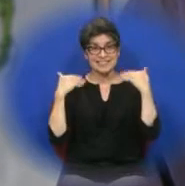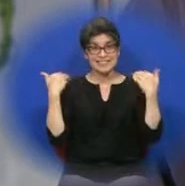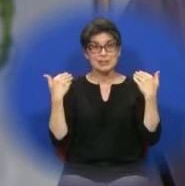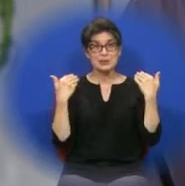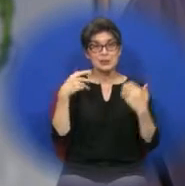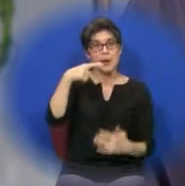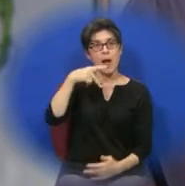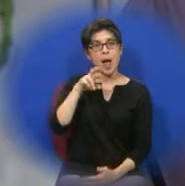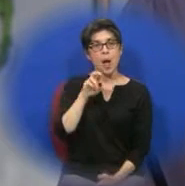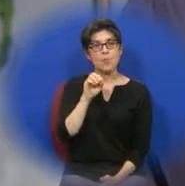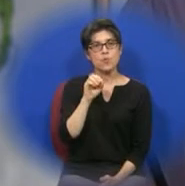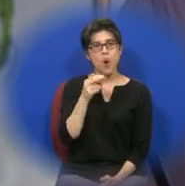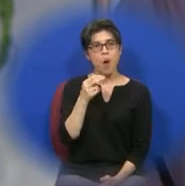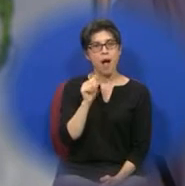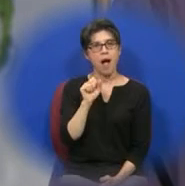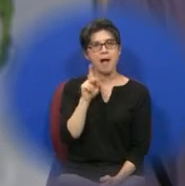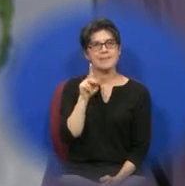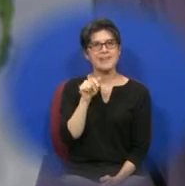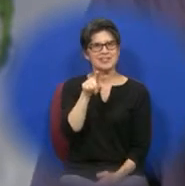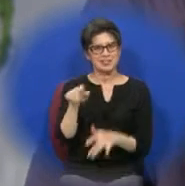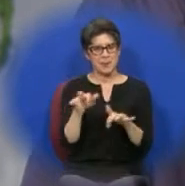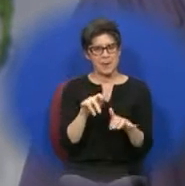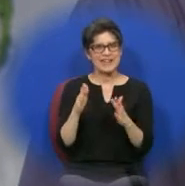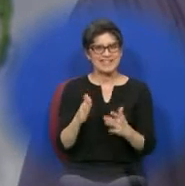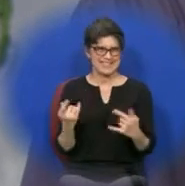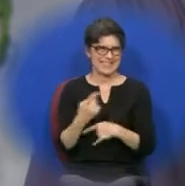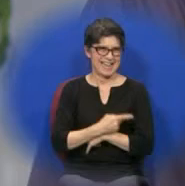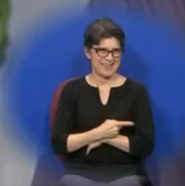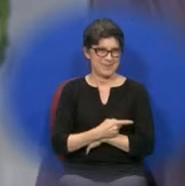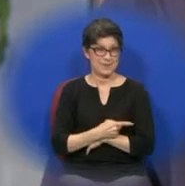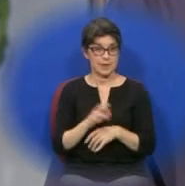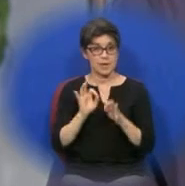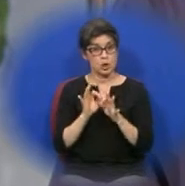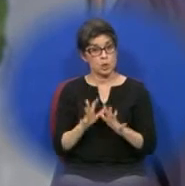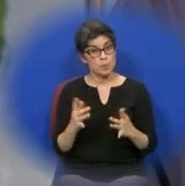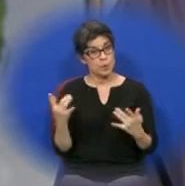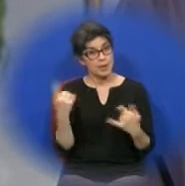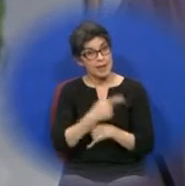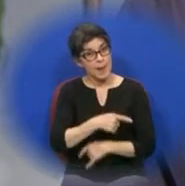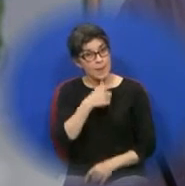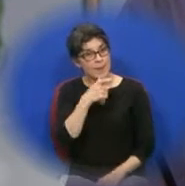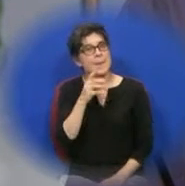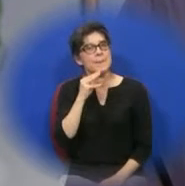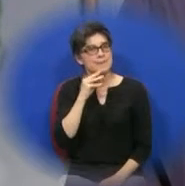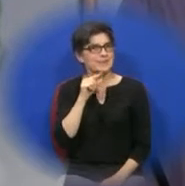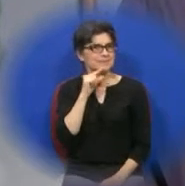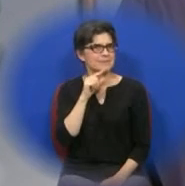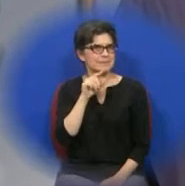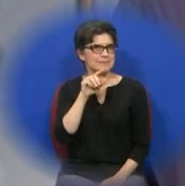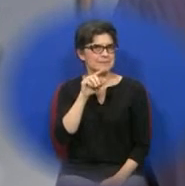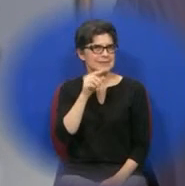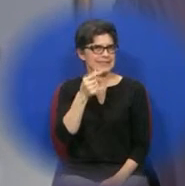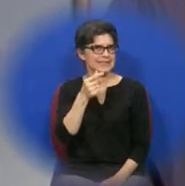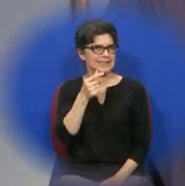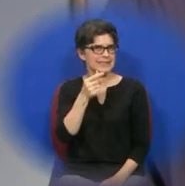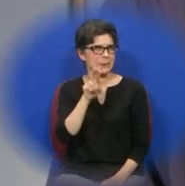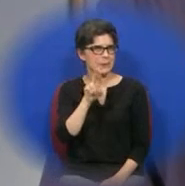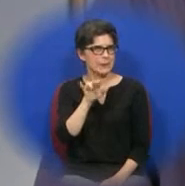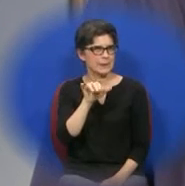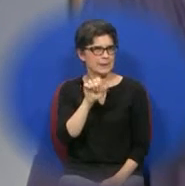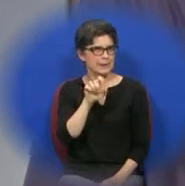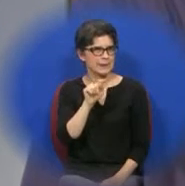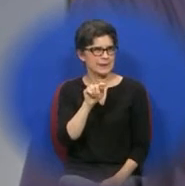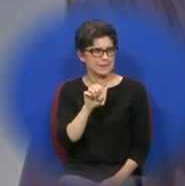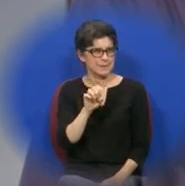music ministry today. Michelle Guyette interpreted the Mass for our deaf community members. I